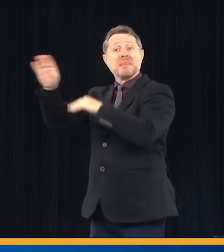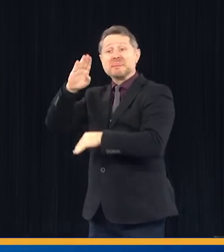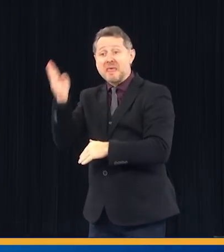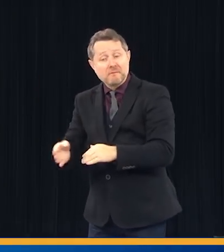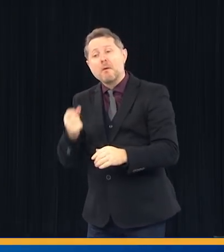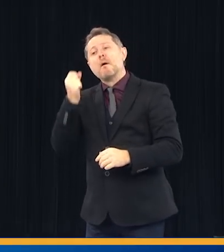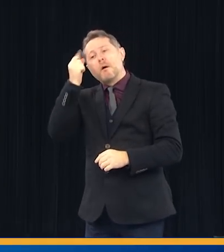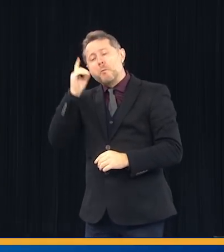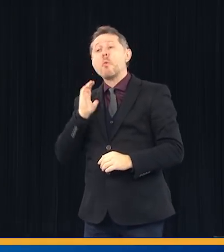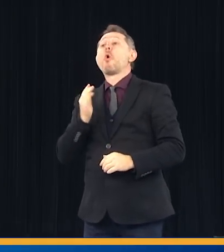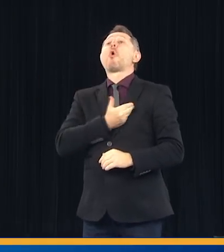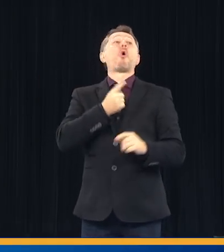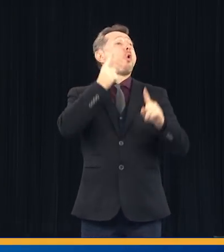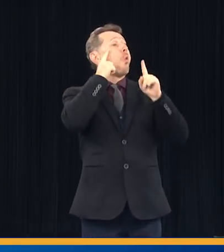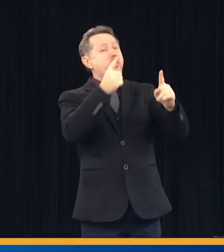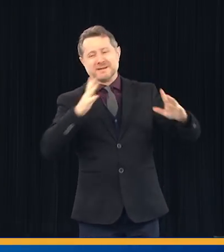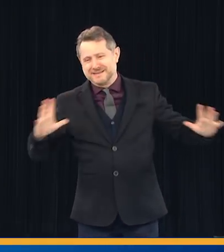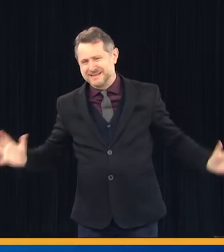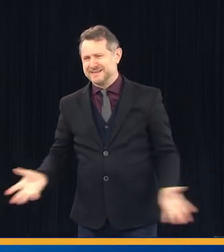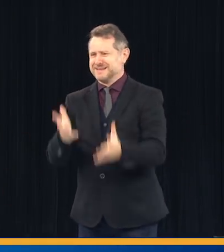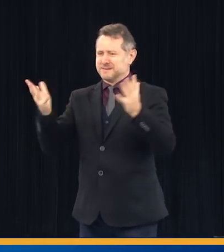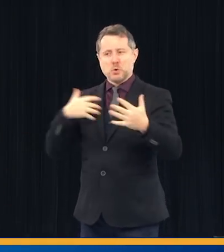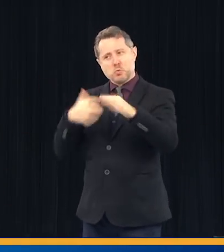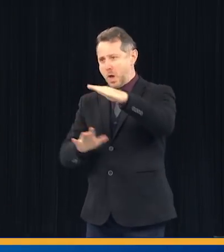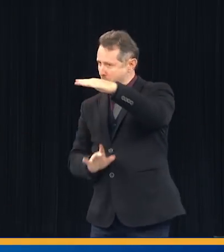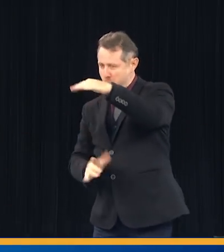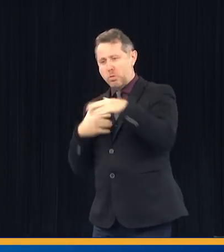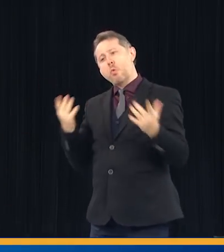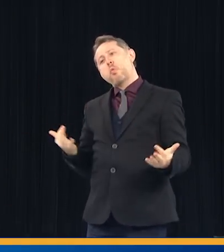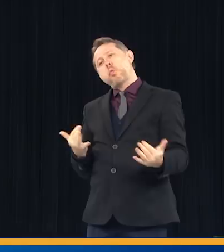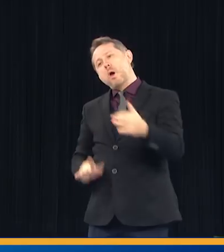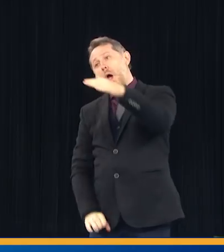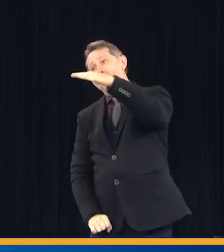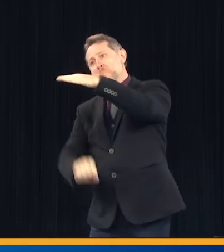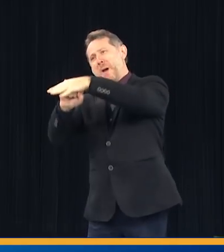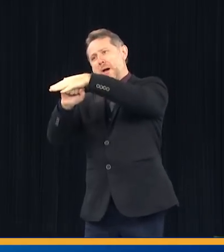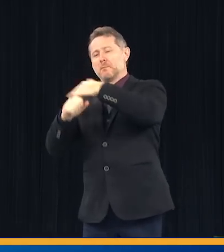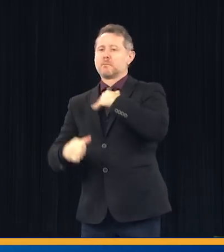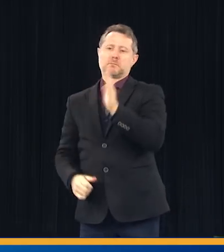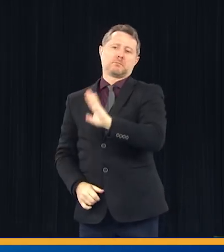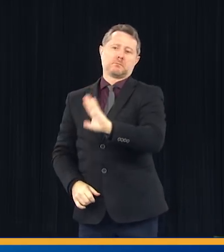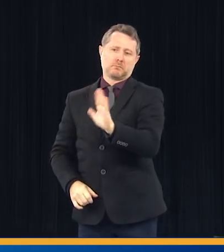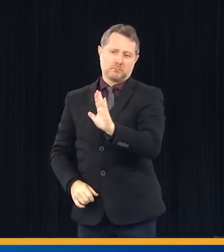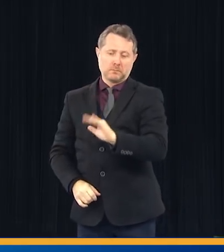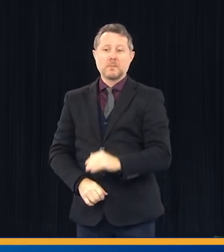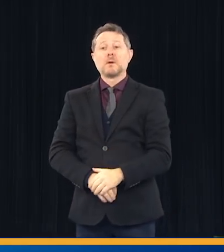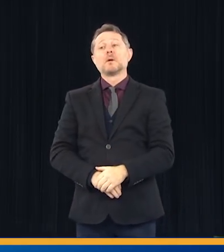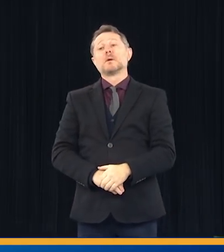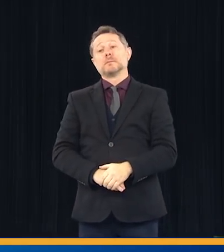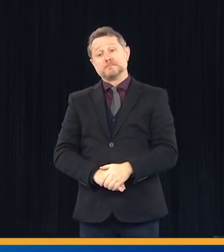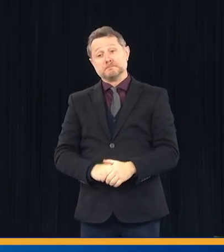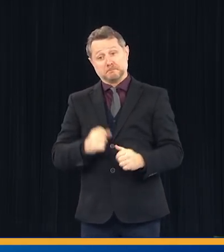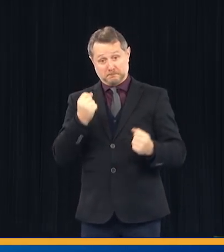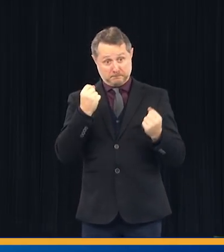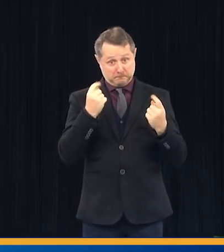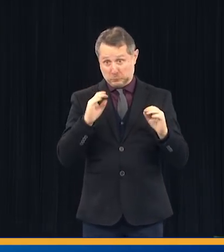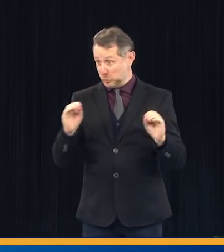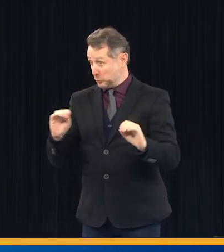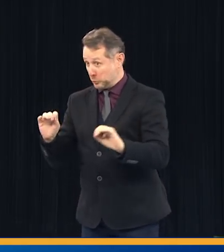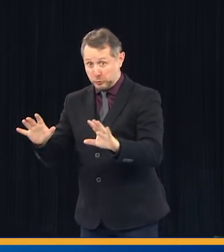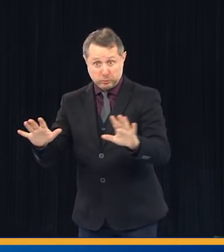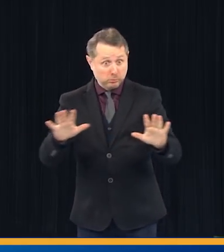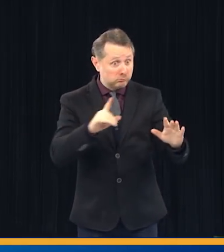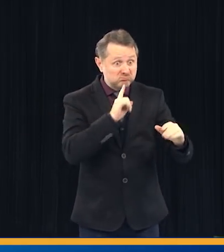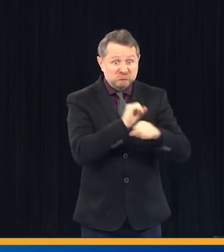do, and we're working on that day and night. But if we can't flatten the curve, you can't slow the infection rate, you hit